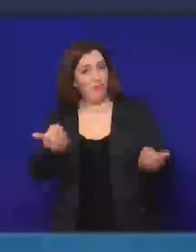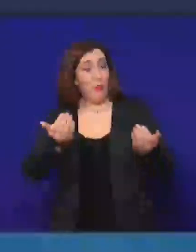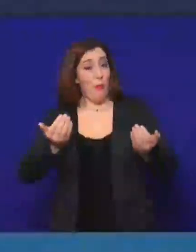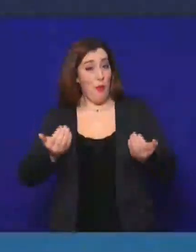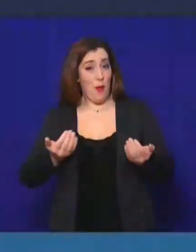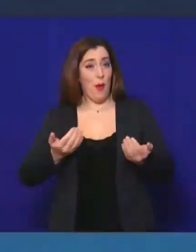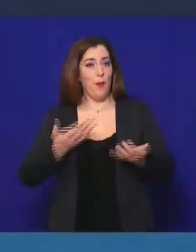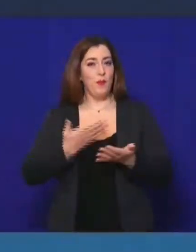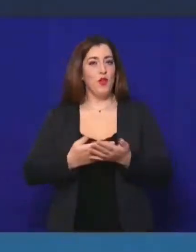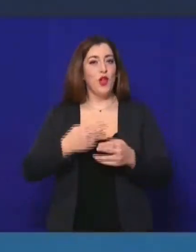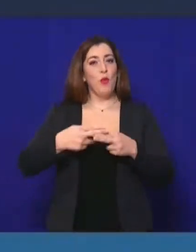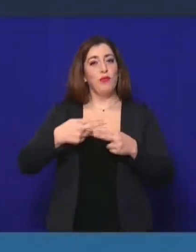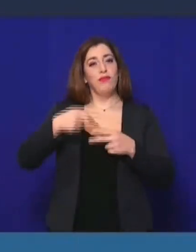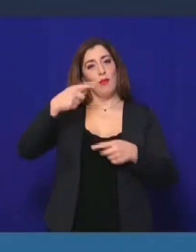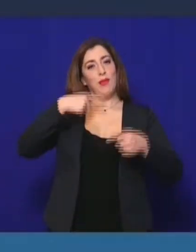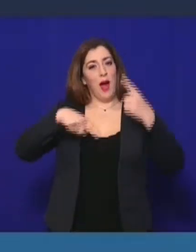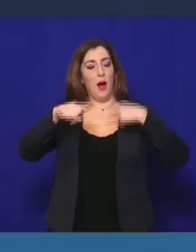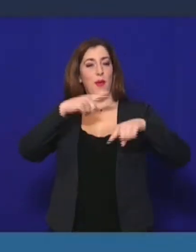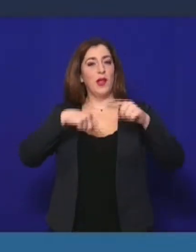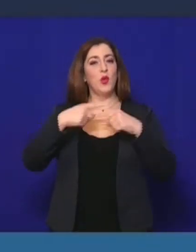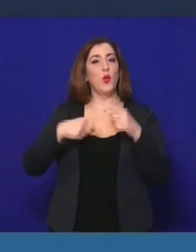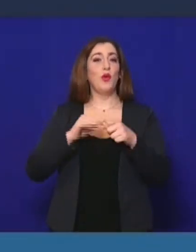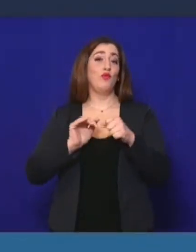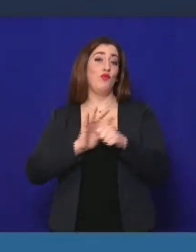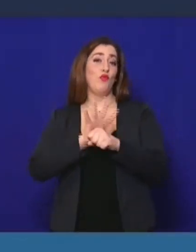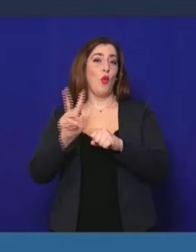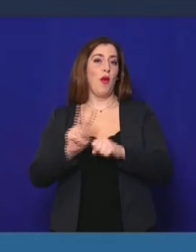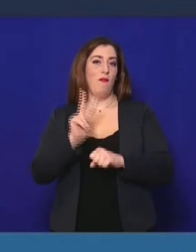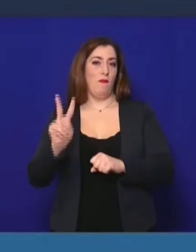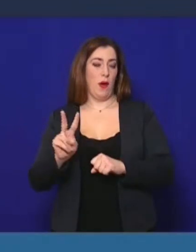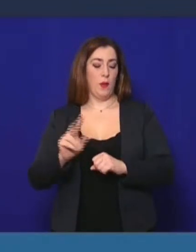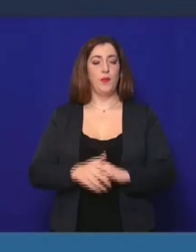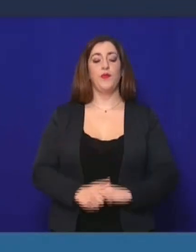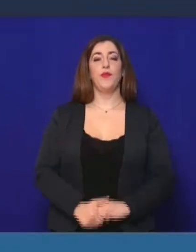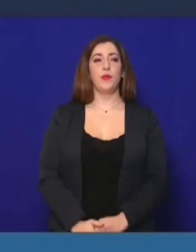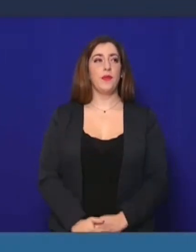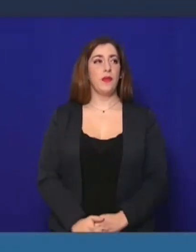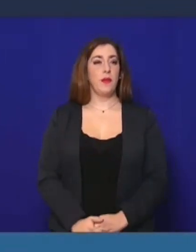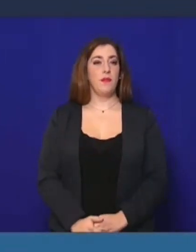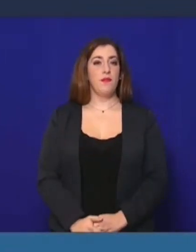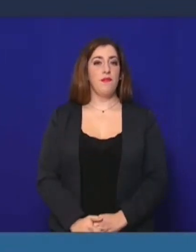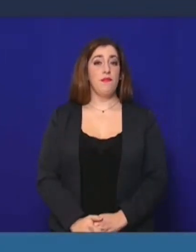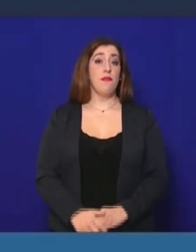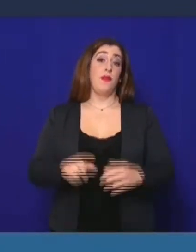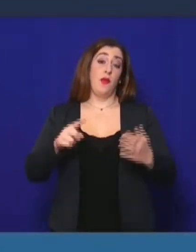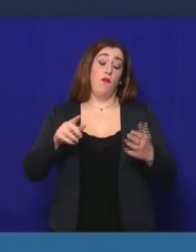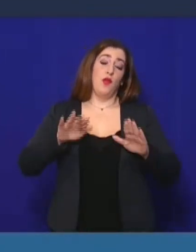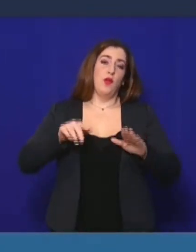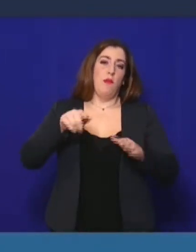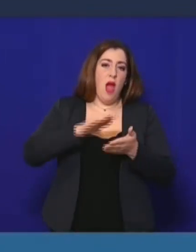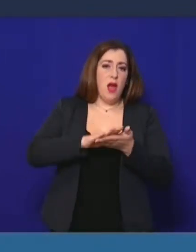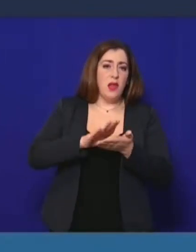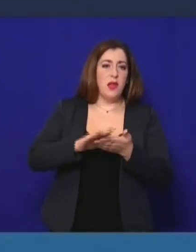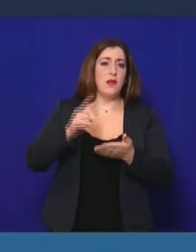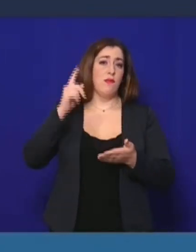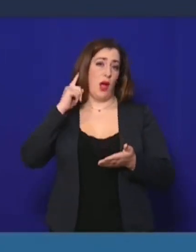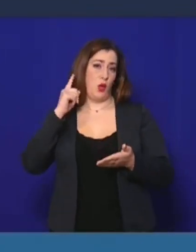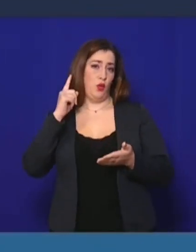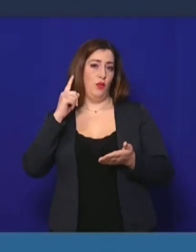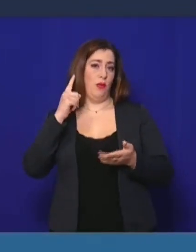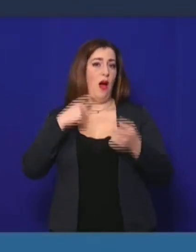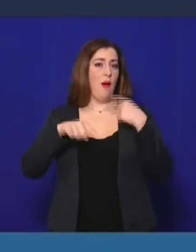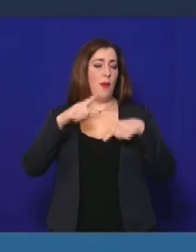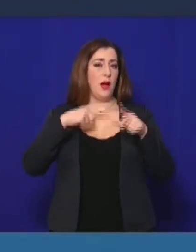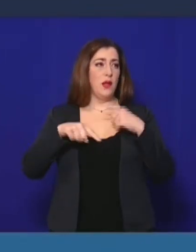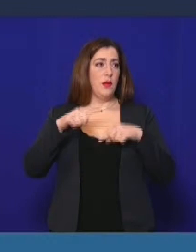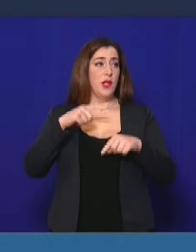Għal dan ir-rendikont tal-COVID. Bħalma diġa forsi smajtu fuq l-ħabarijiet, aħna